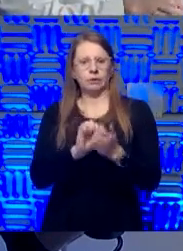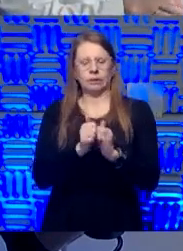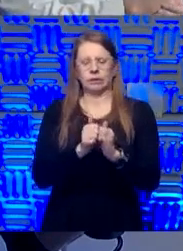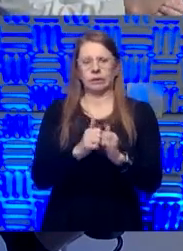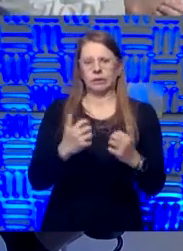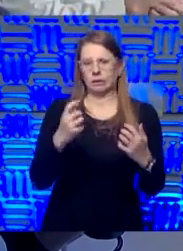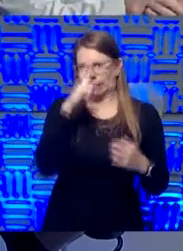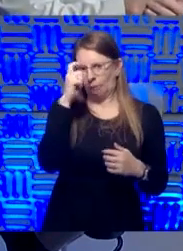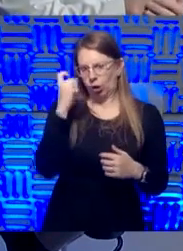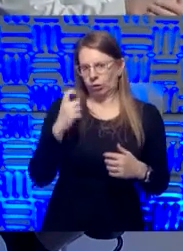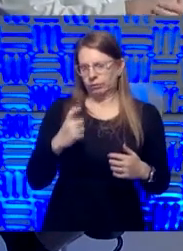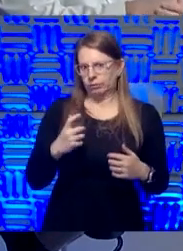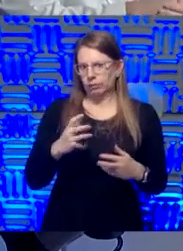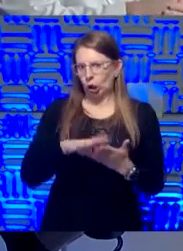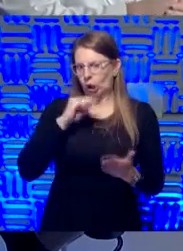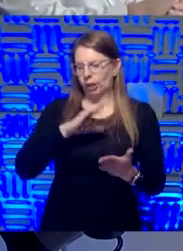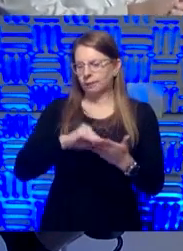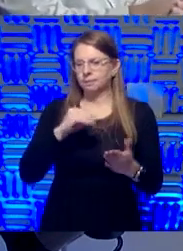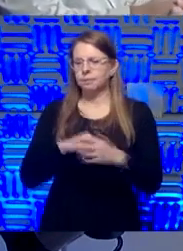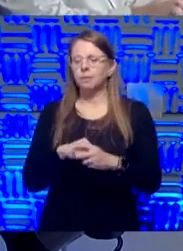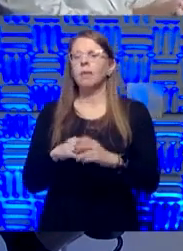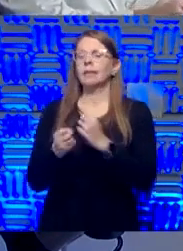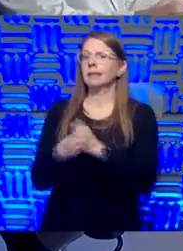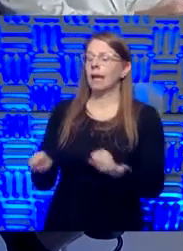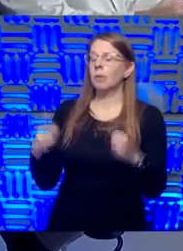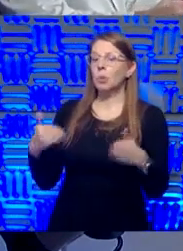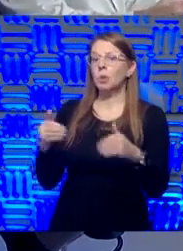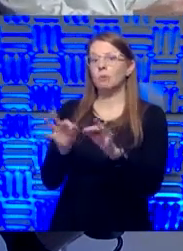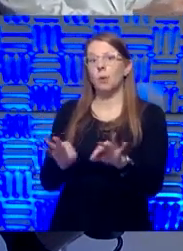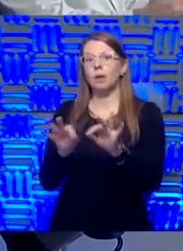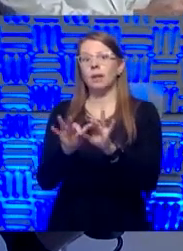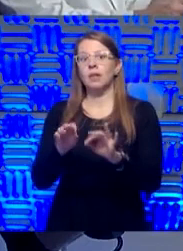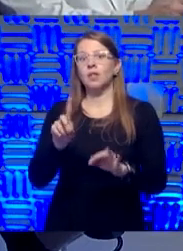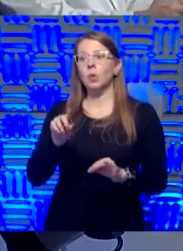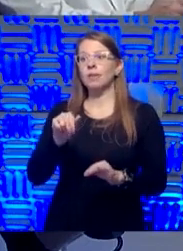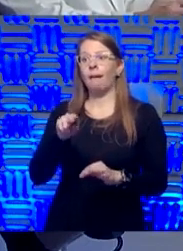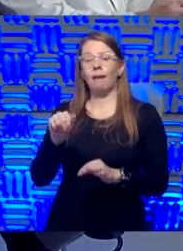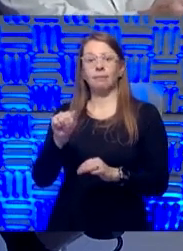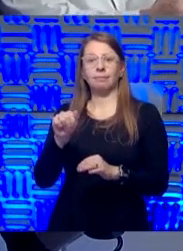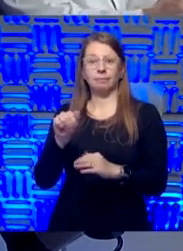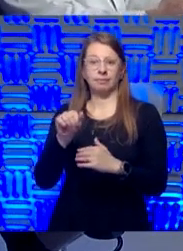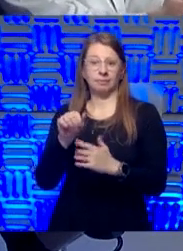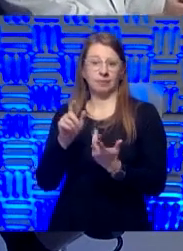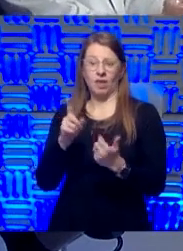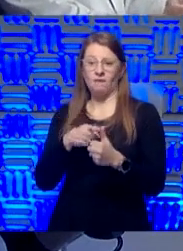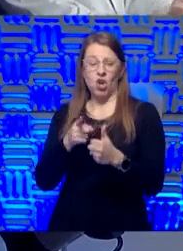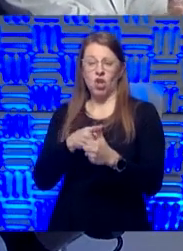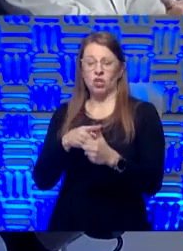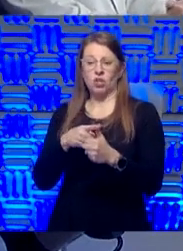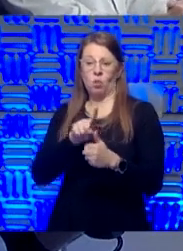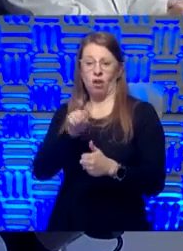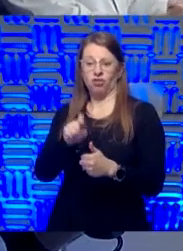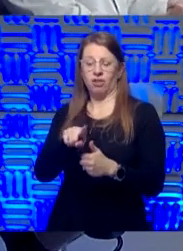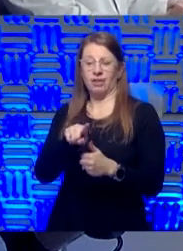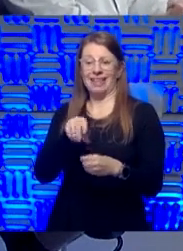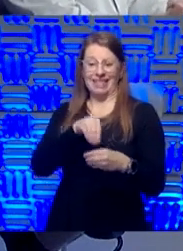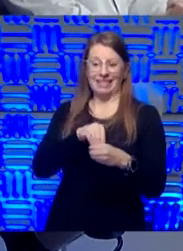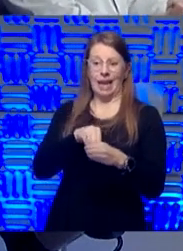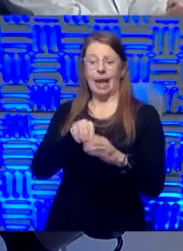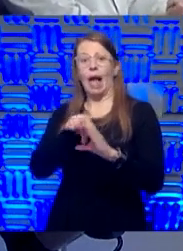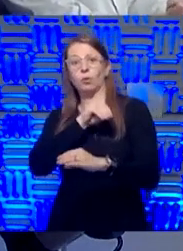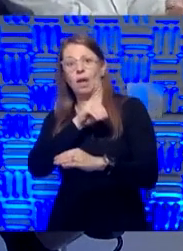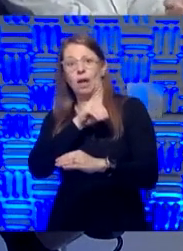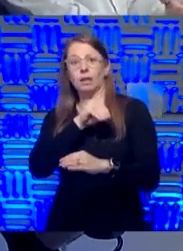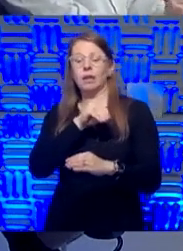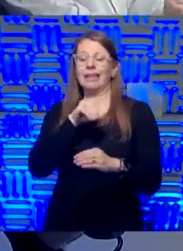is a funny deal because it has a lot of permutations, Dan, and we'll start with you just from the standpoint that first question, inside, outside, because outside